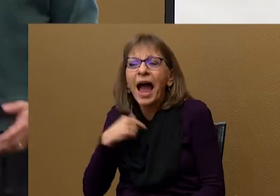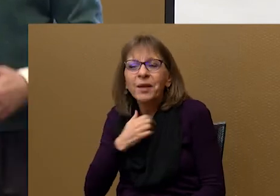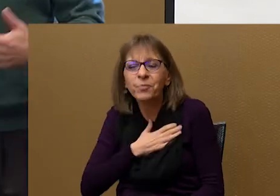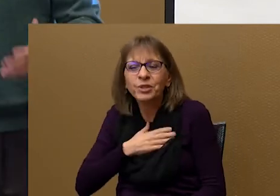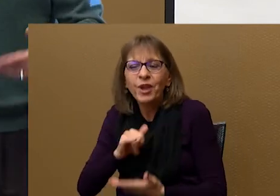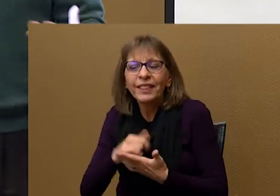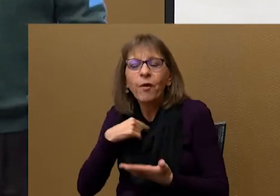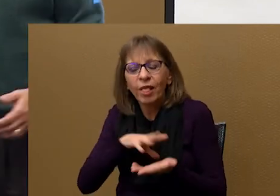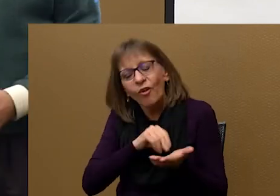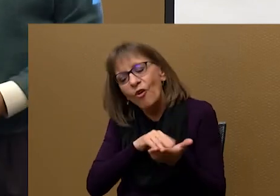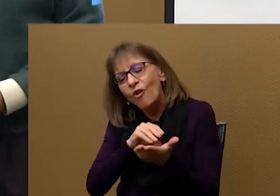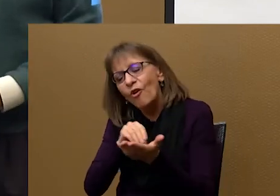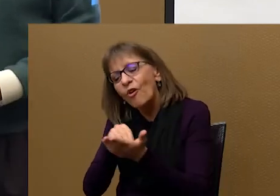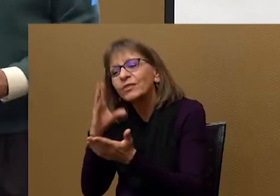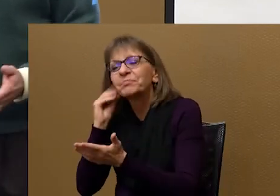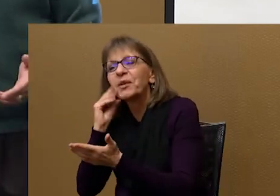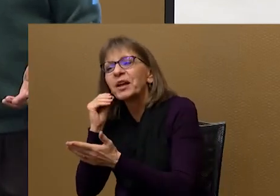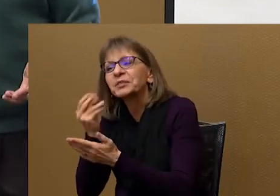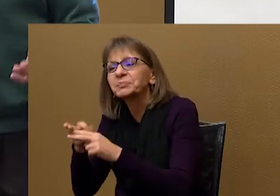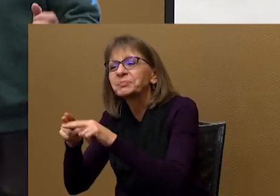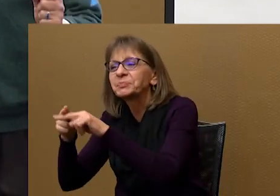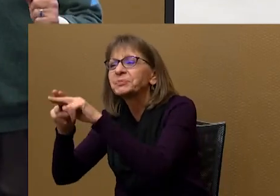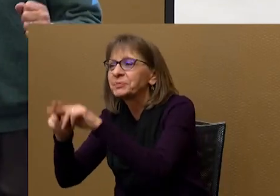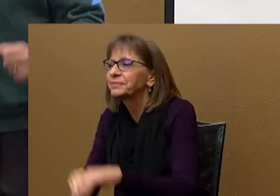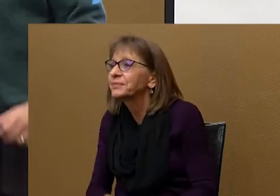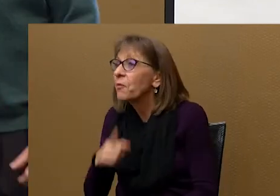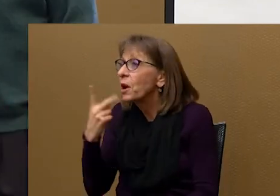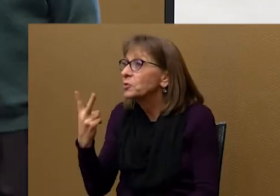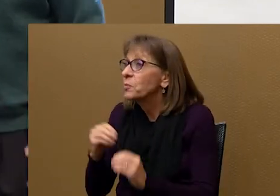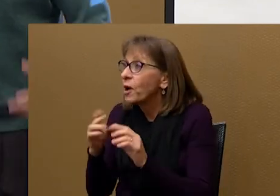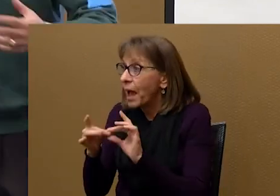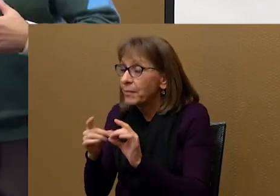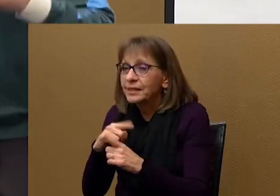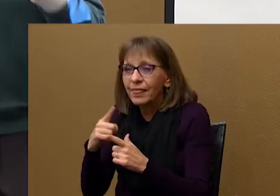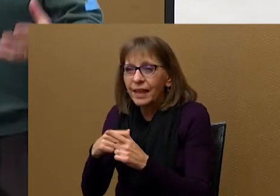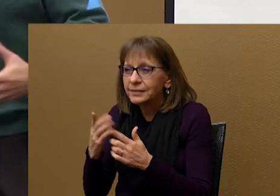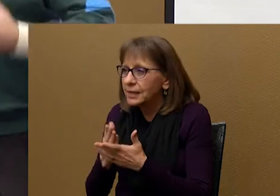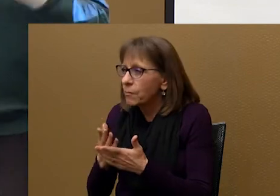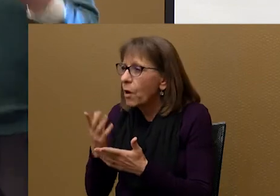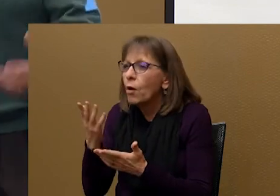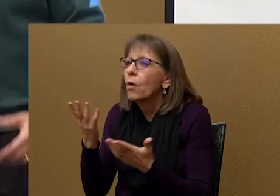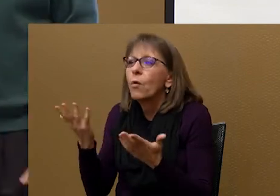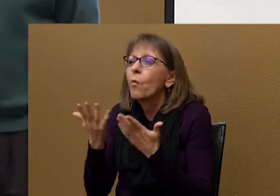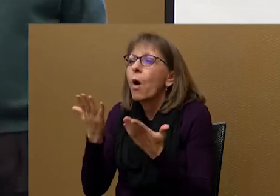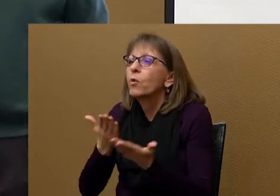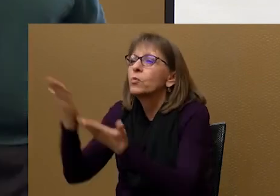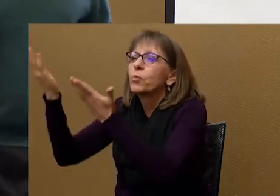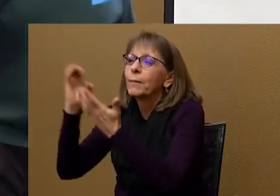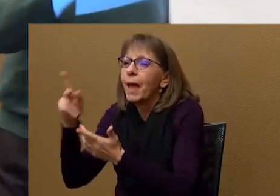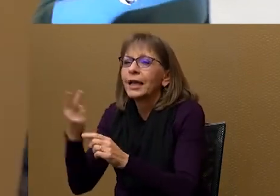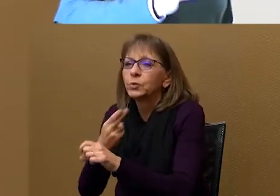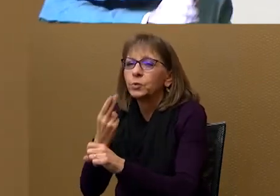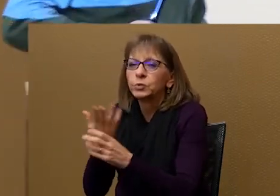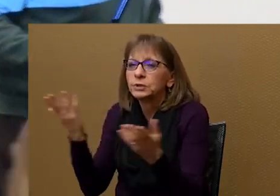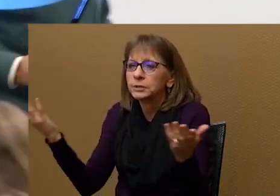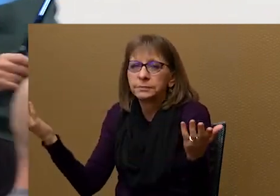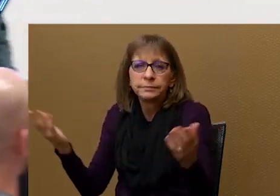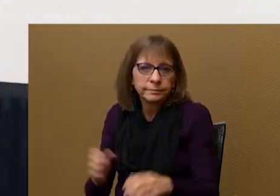We all learn as we go. 1 or 2 more comments and then we'll stop. What can you take with you?